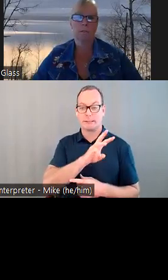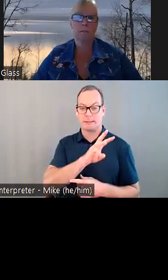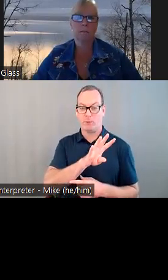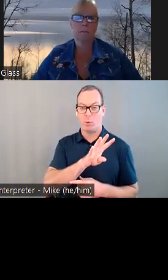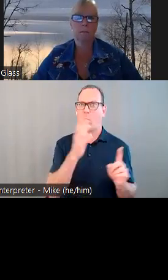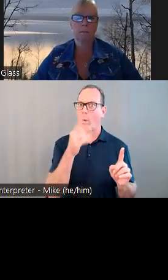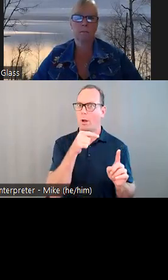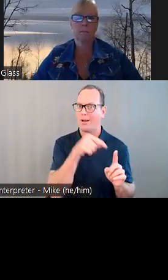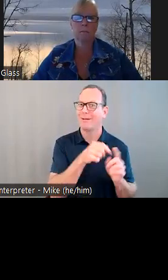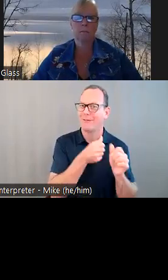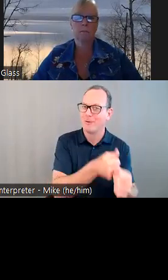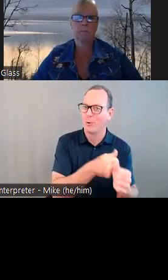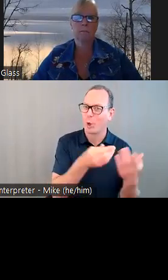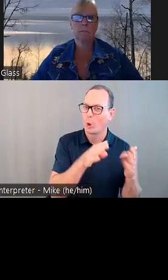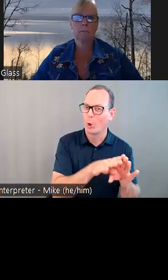plans.